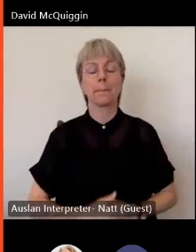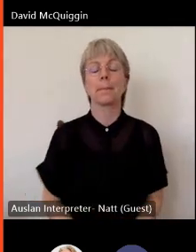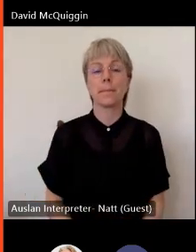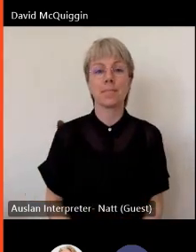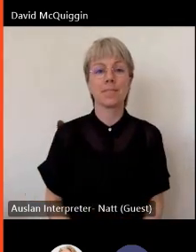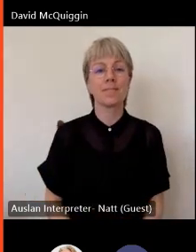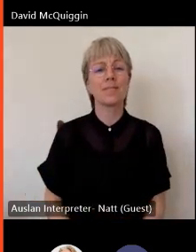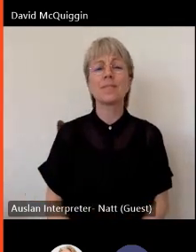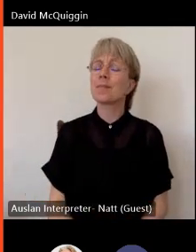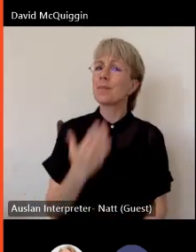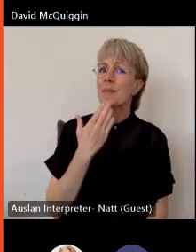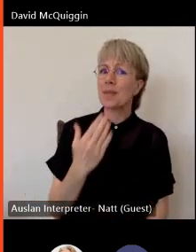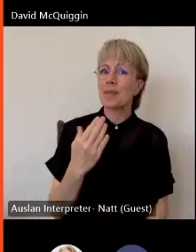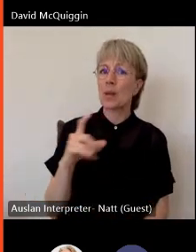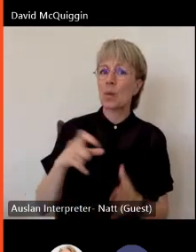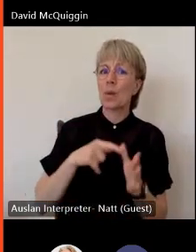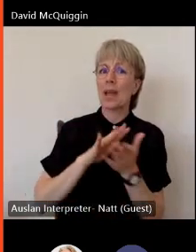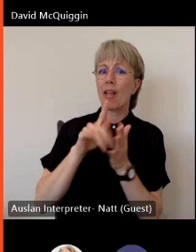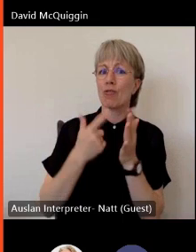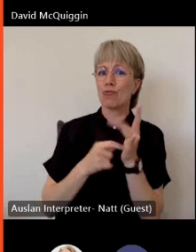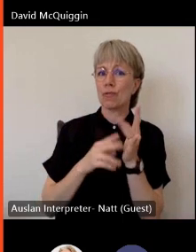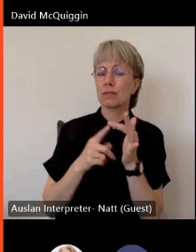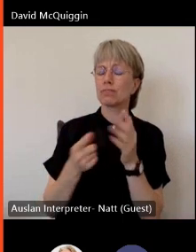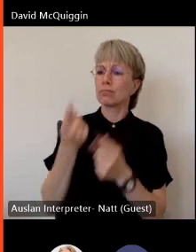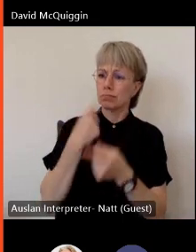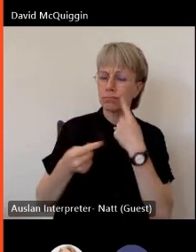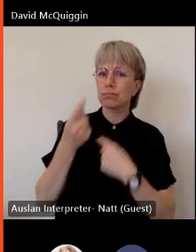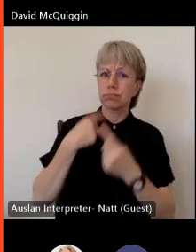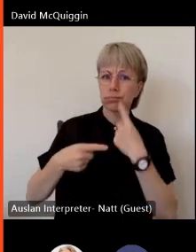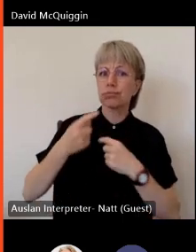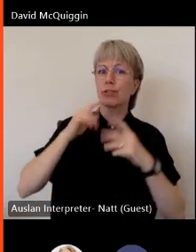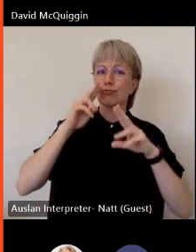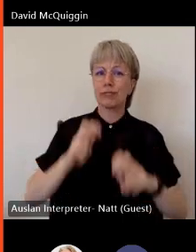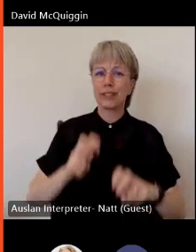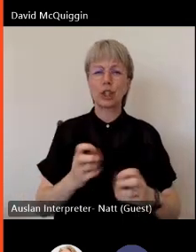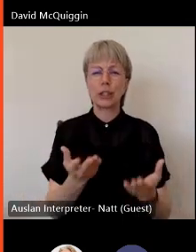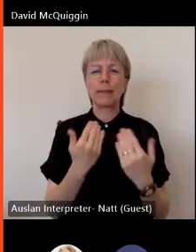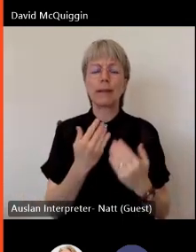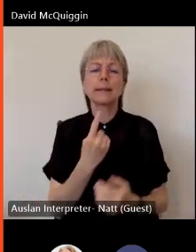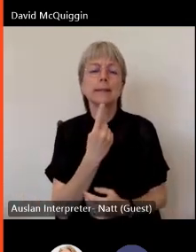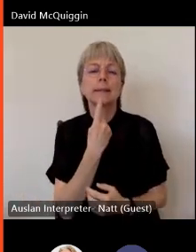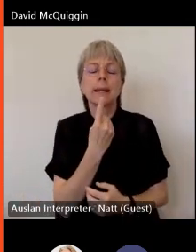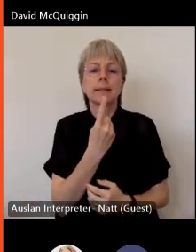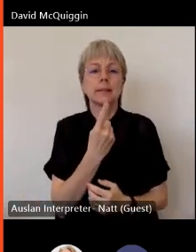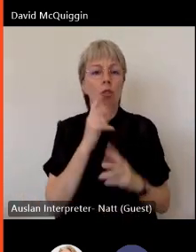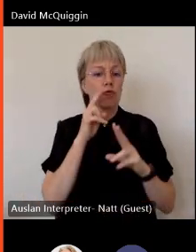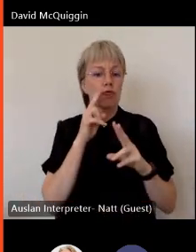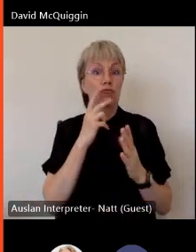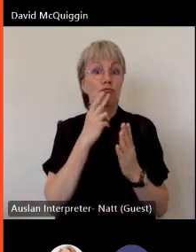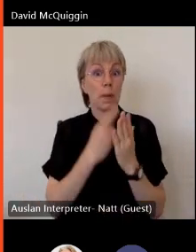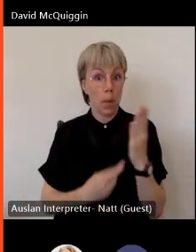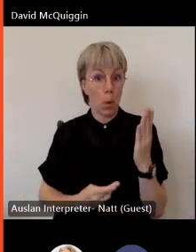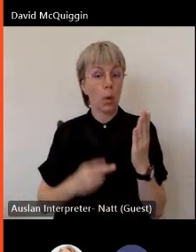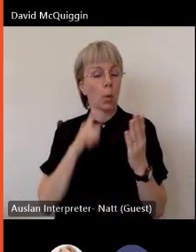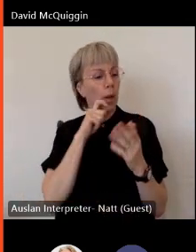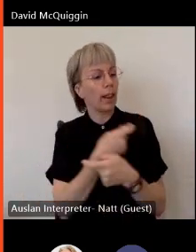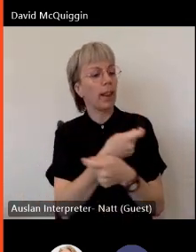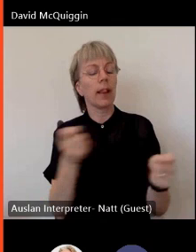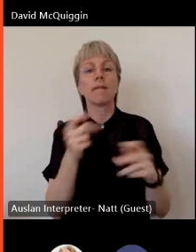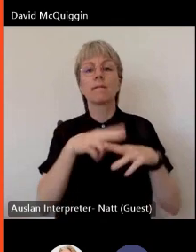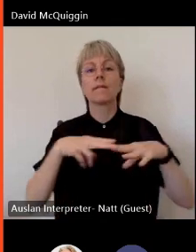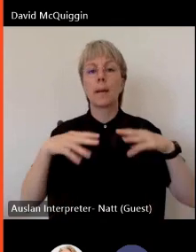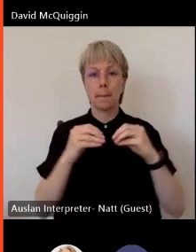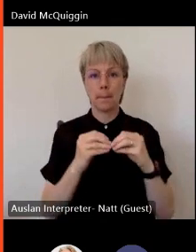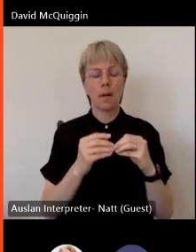for sharing your insightful research and giving us a taste of the report that's due out in February. I know how much valuable